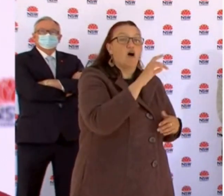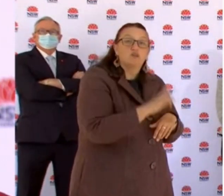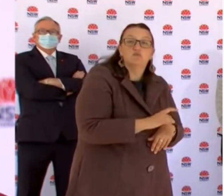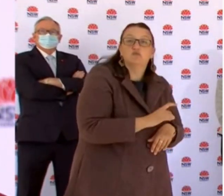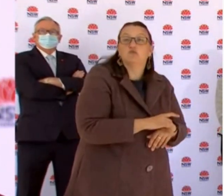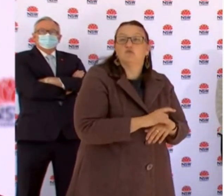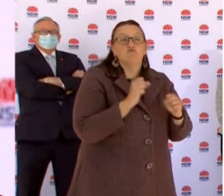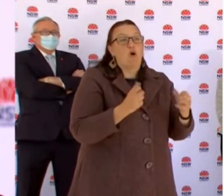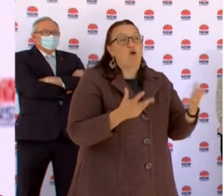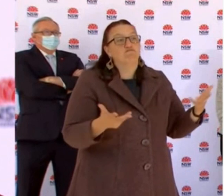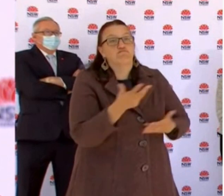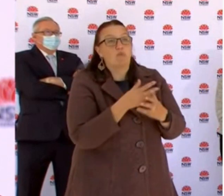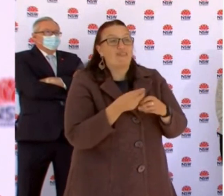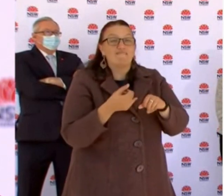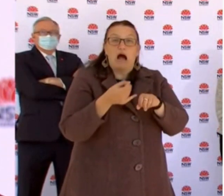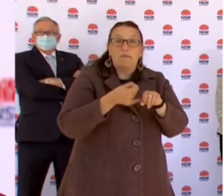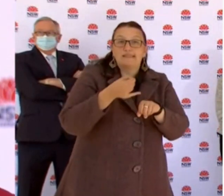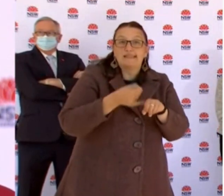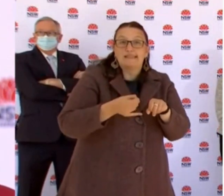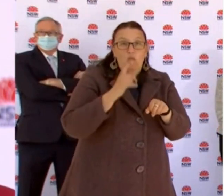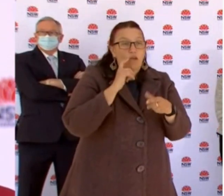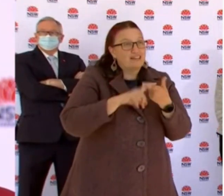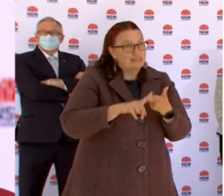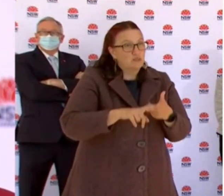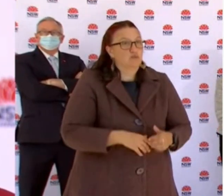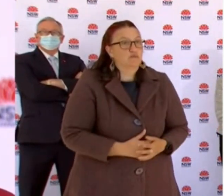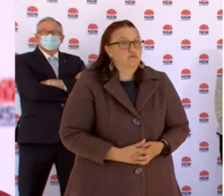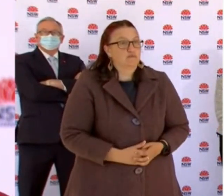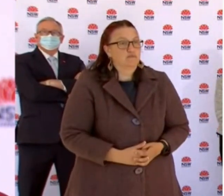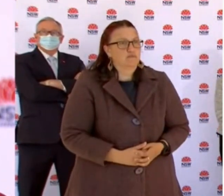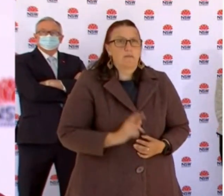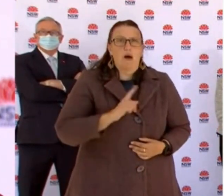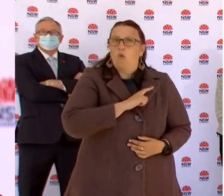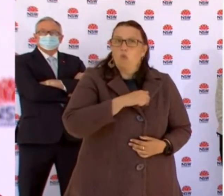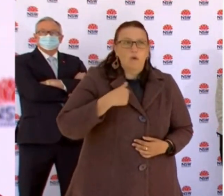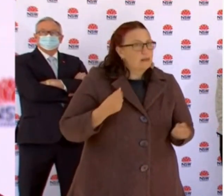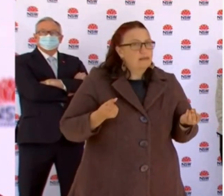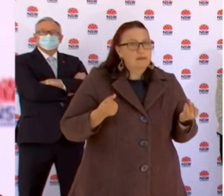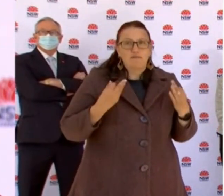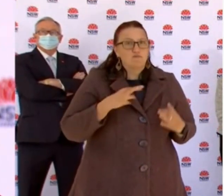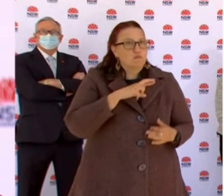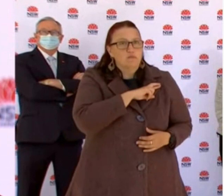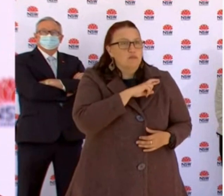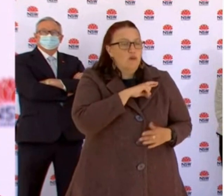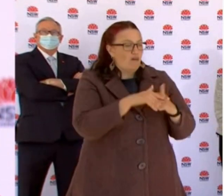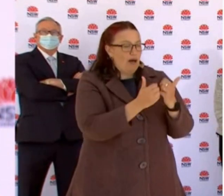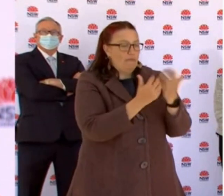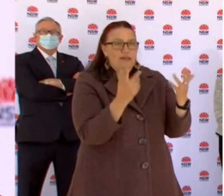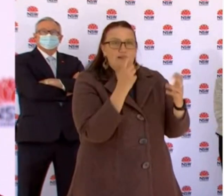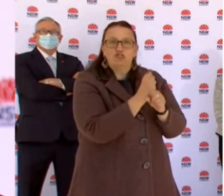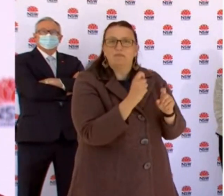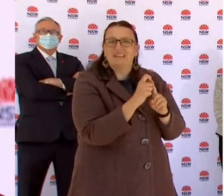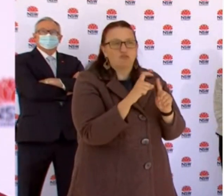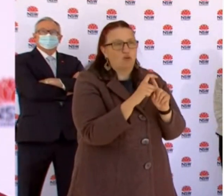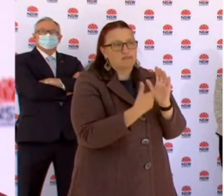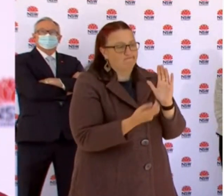solid conversations with pharmacies, which will continue. But we don't have responsibility or can't control the number of GPs that are signed up